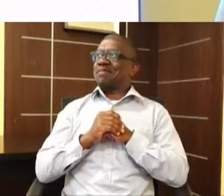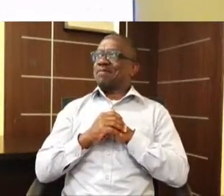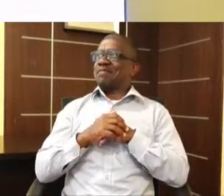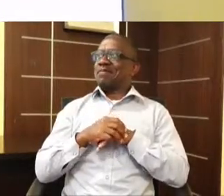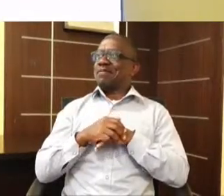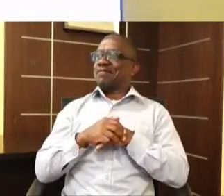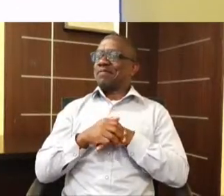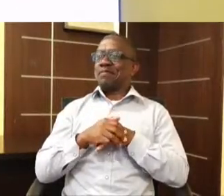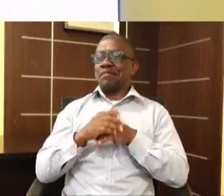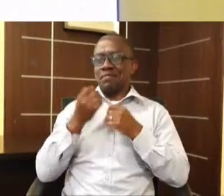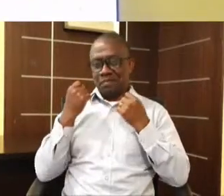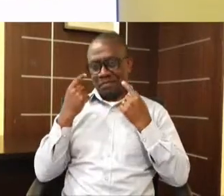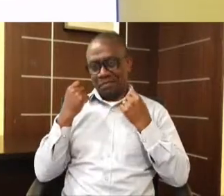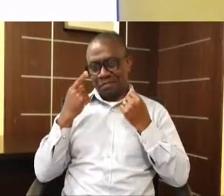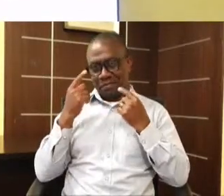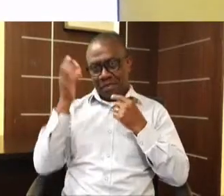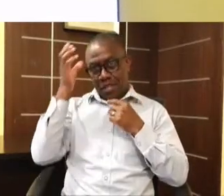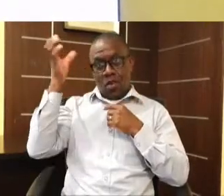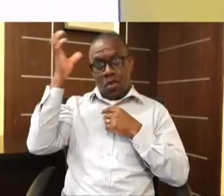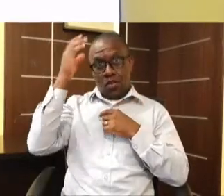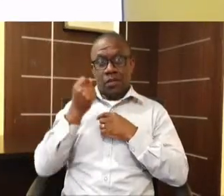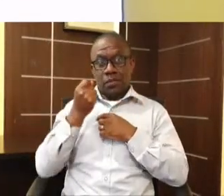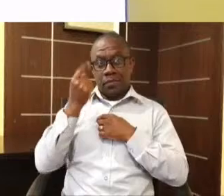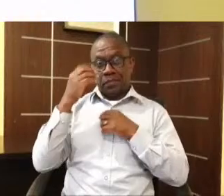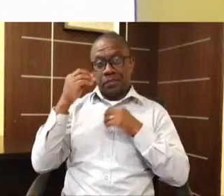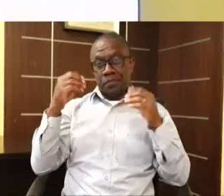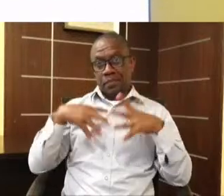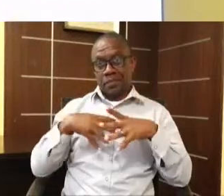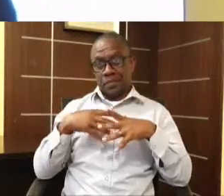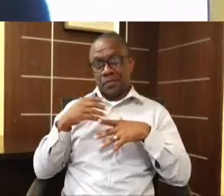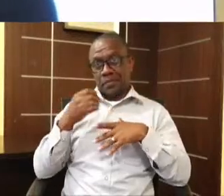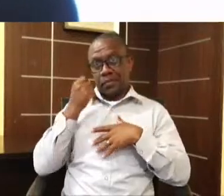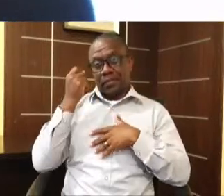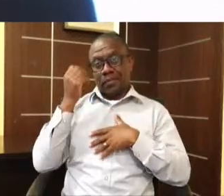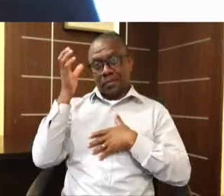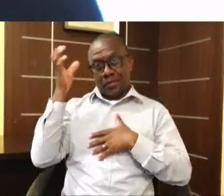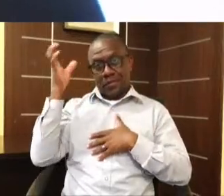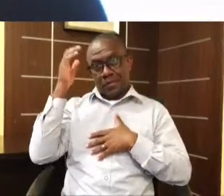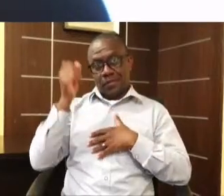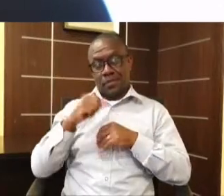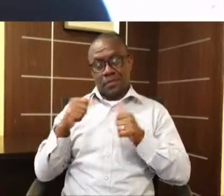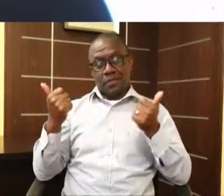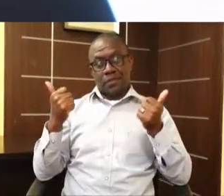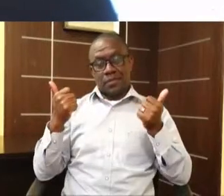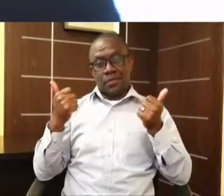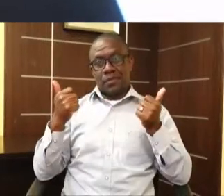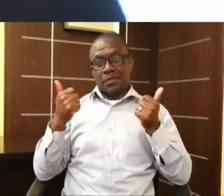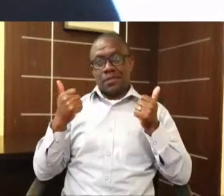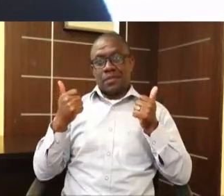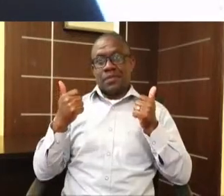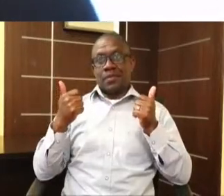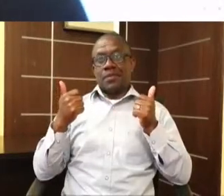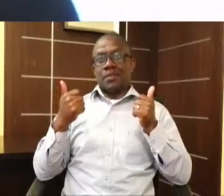So you understand the concept, right? Do you understand the concept? Okay, I'll start.